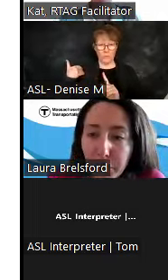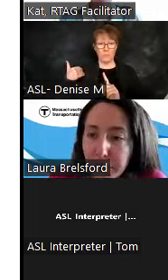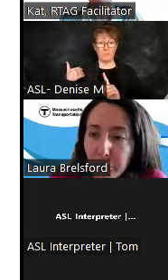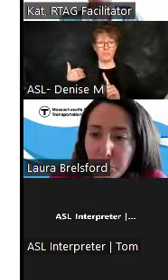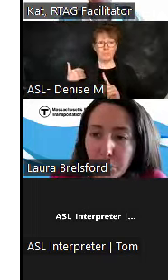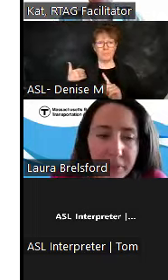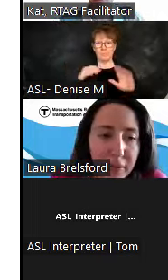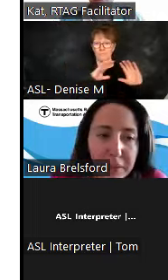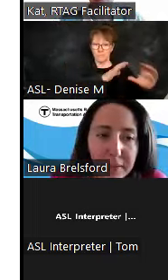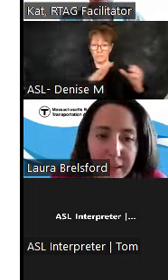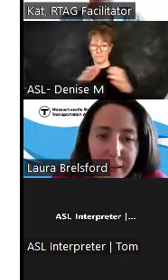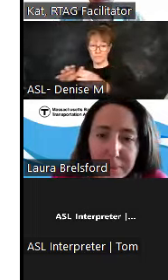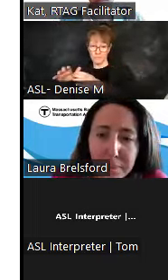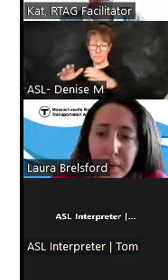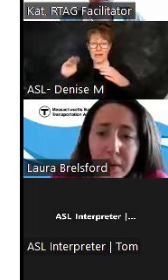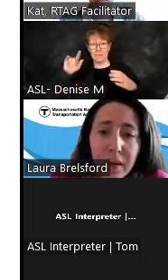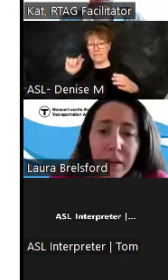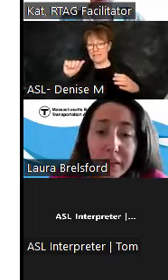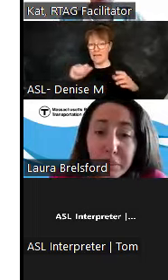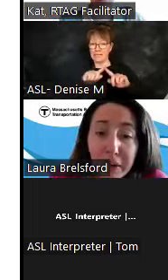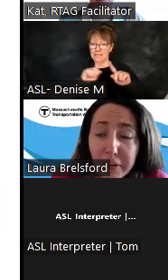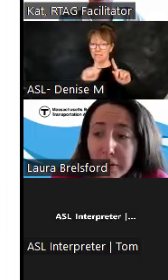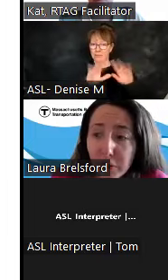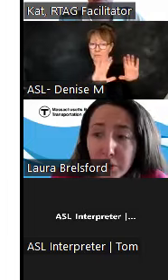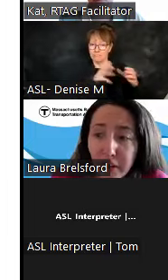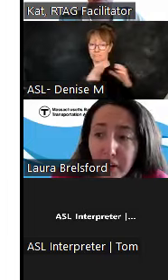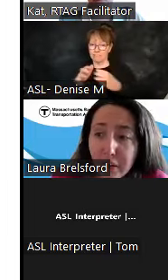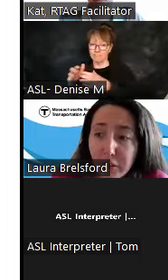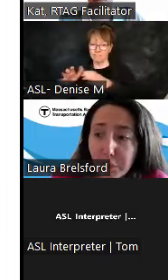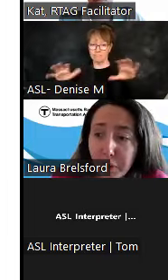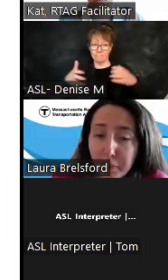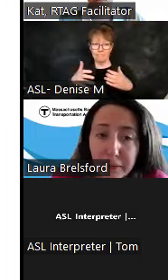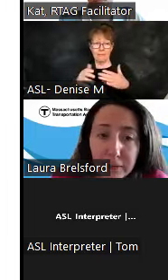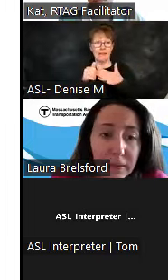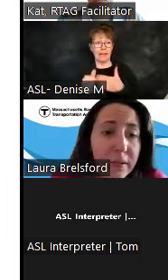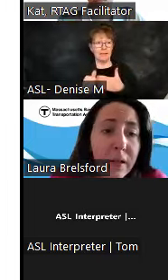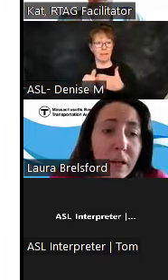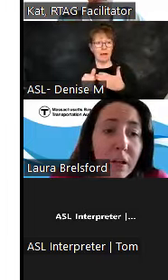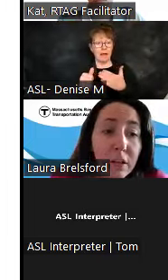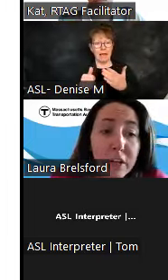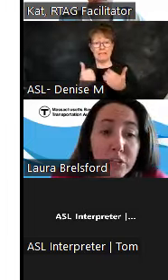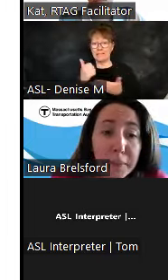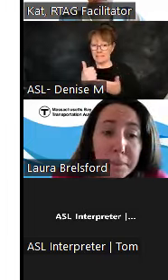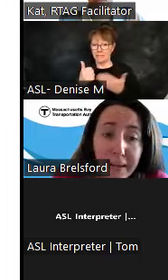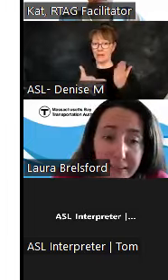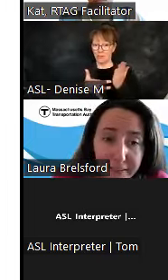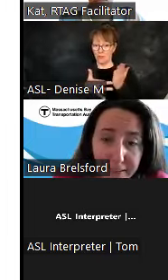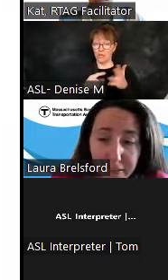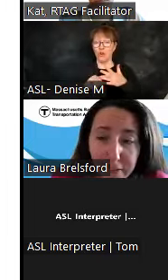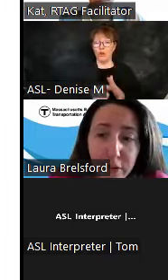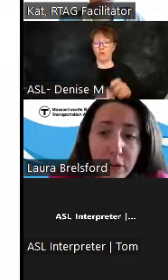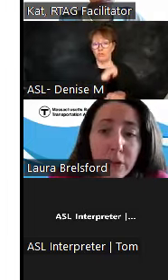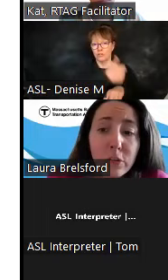interdepartmental working group within the MBTA, led by our customer technology department, launched a